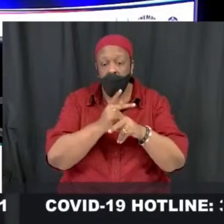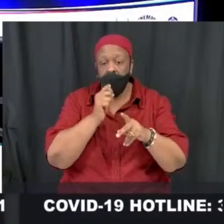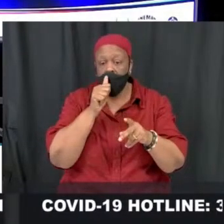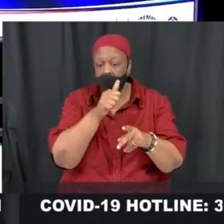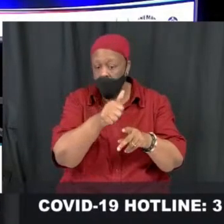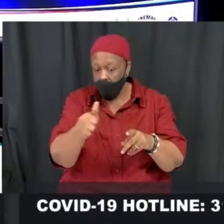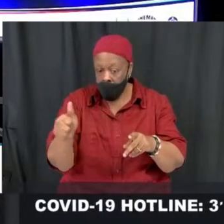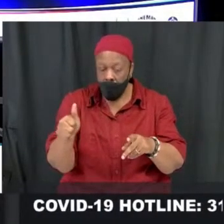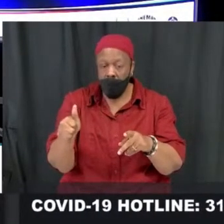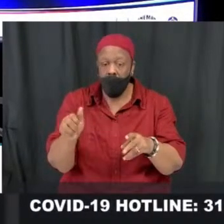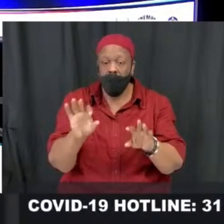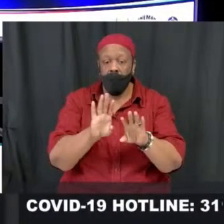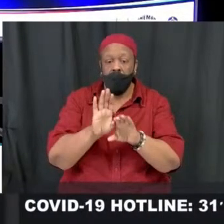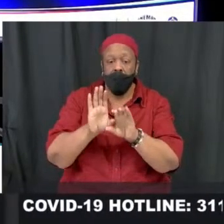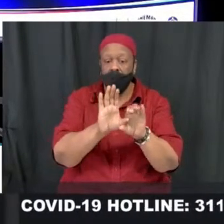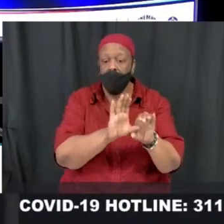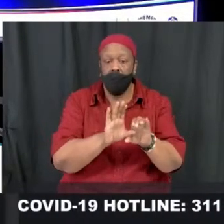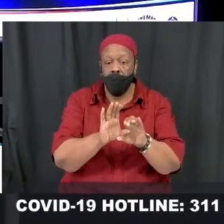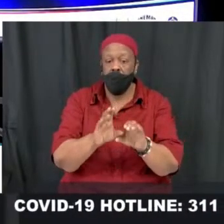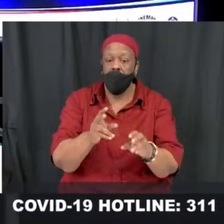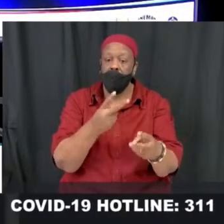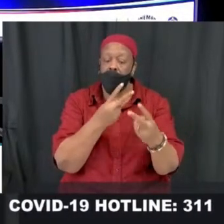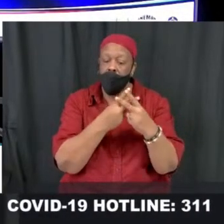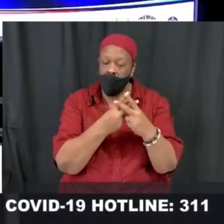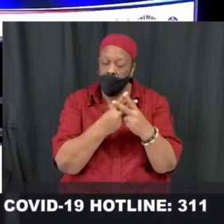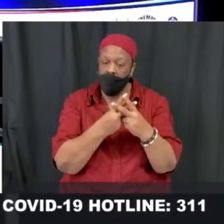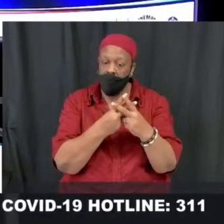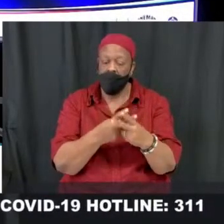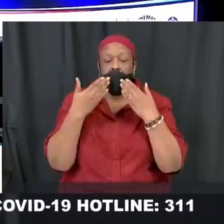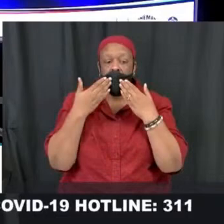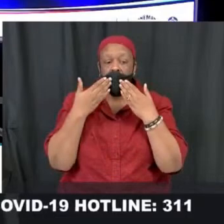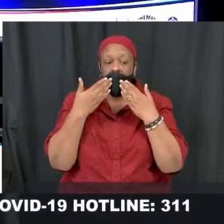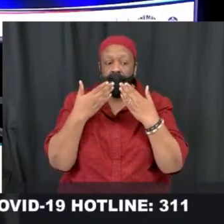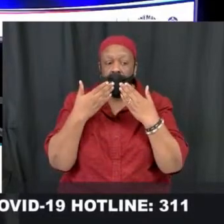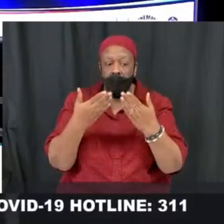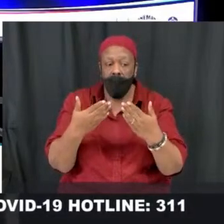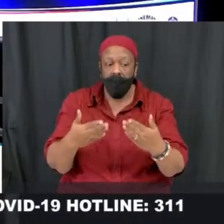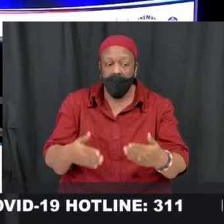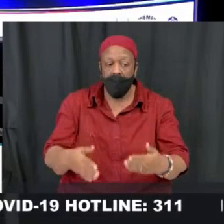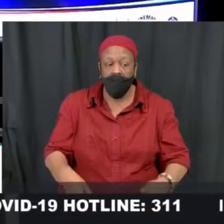you and your community safe as well. Thank you.